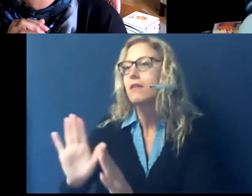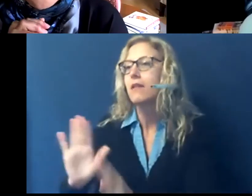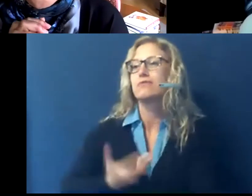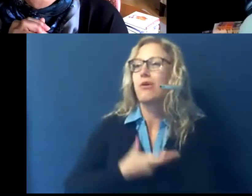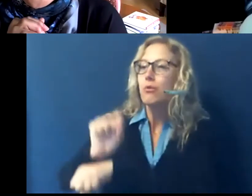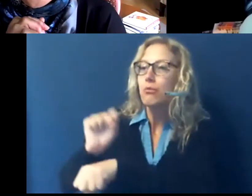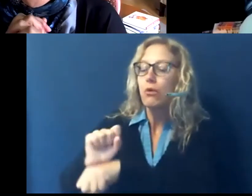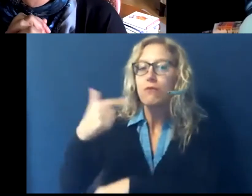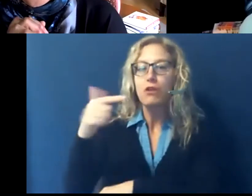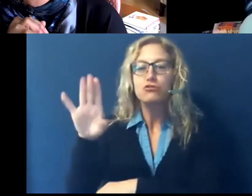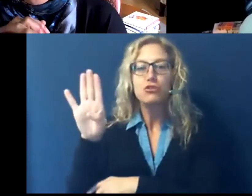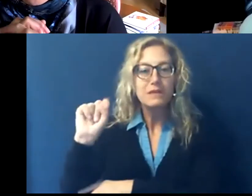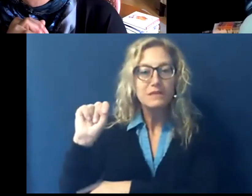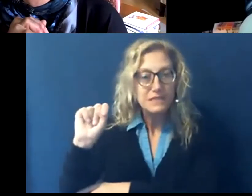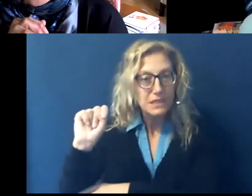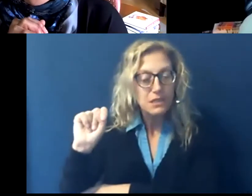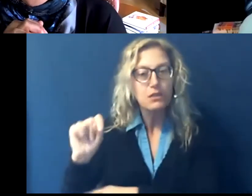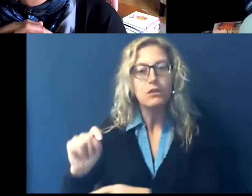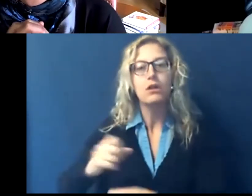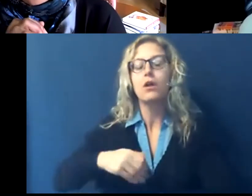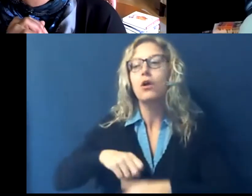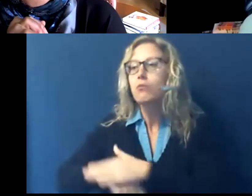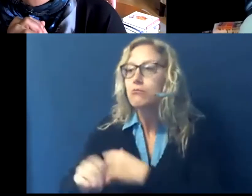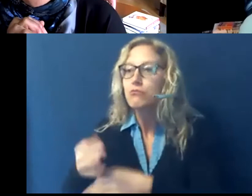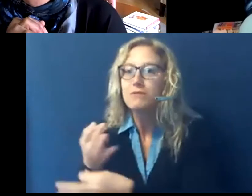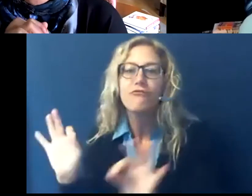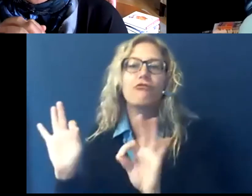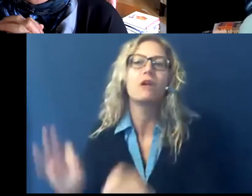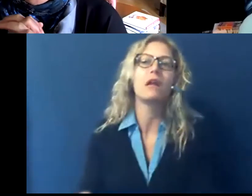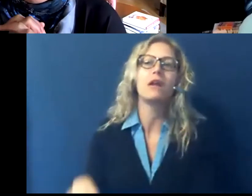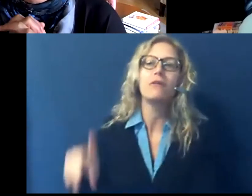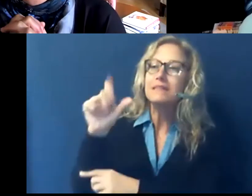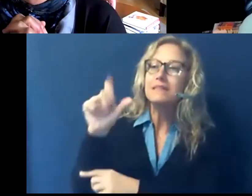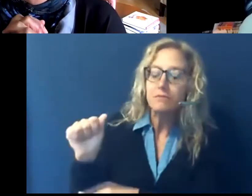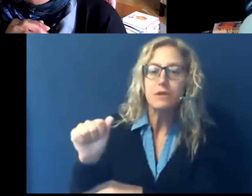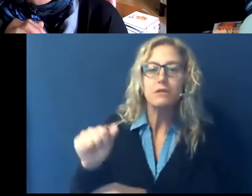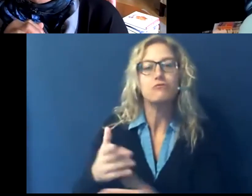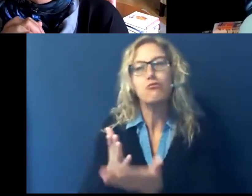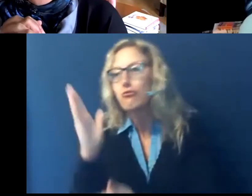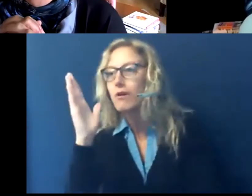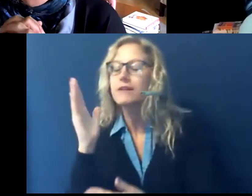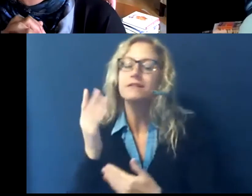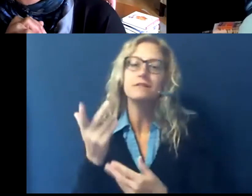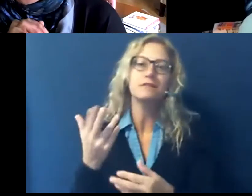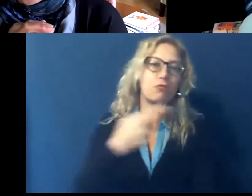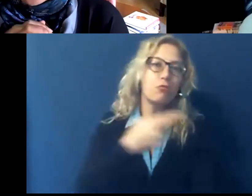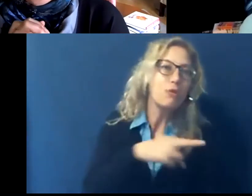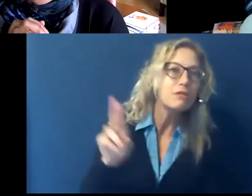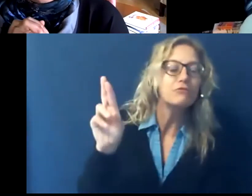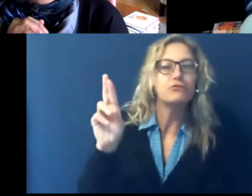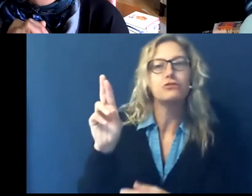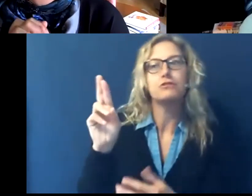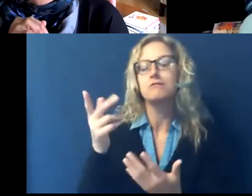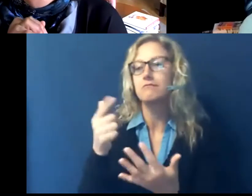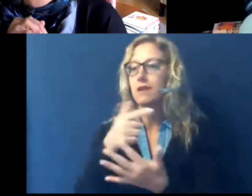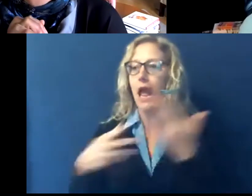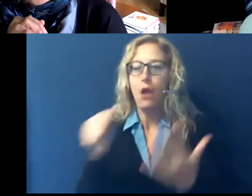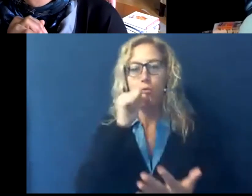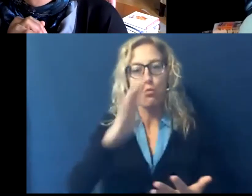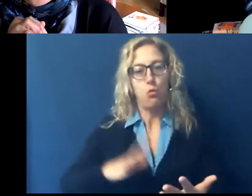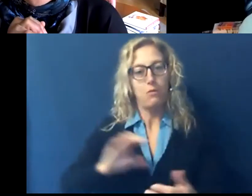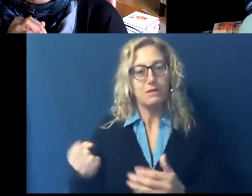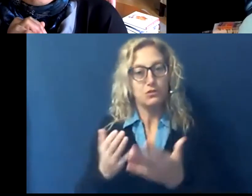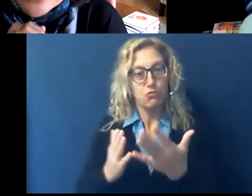on LGBT, reproductive freedom, disability rights, religion, and women's